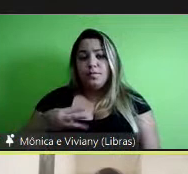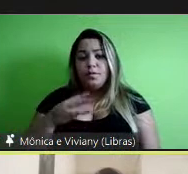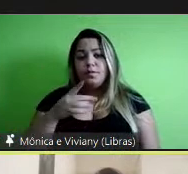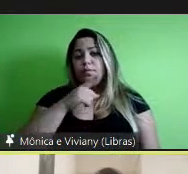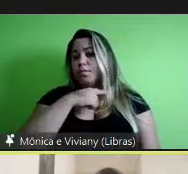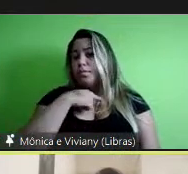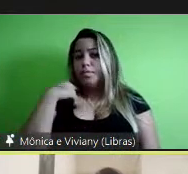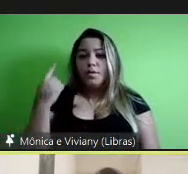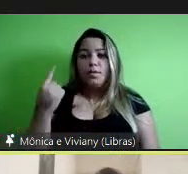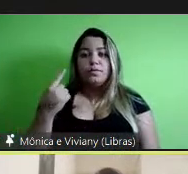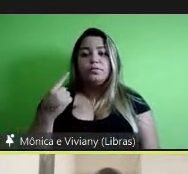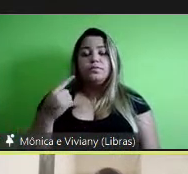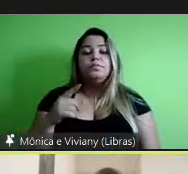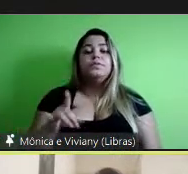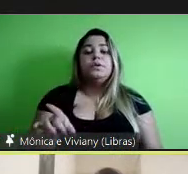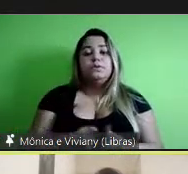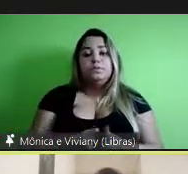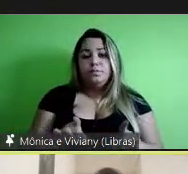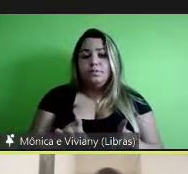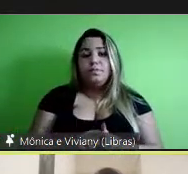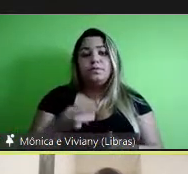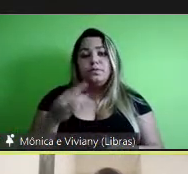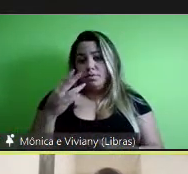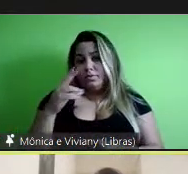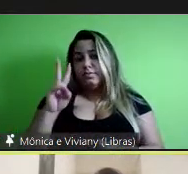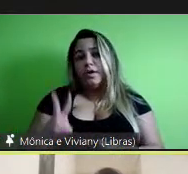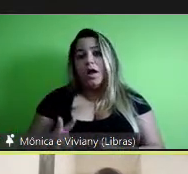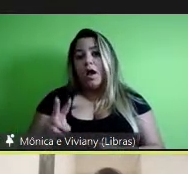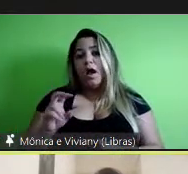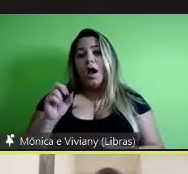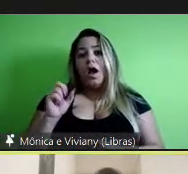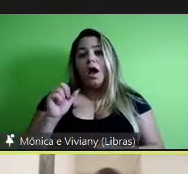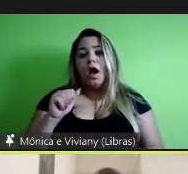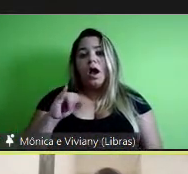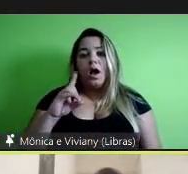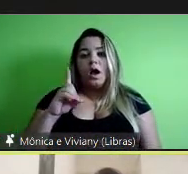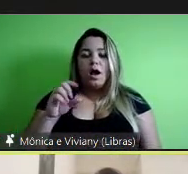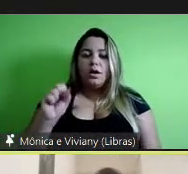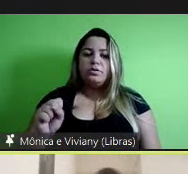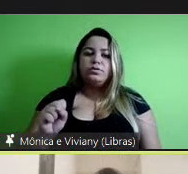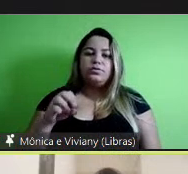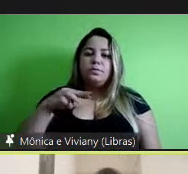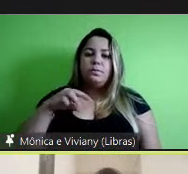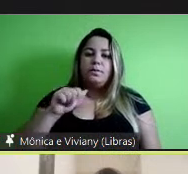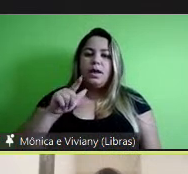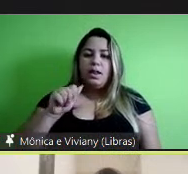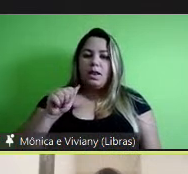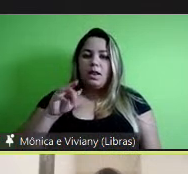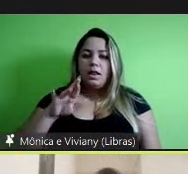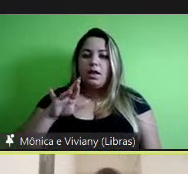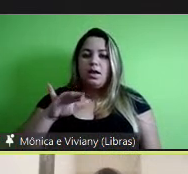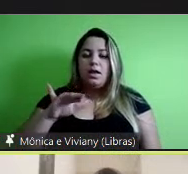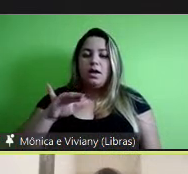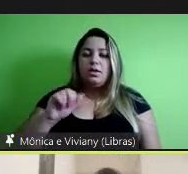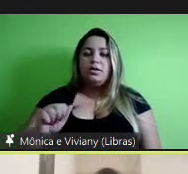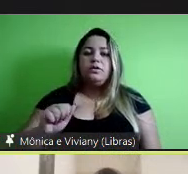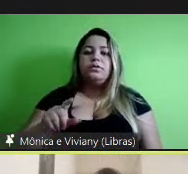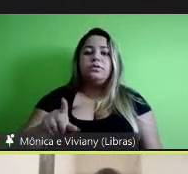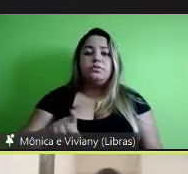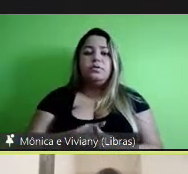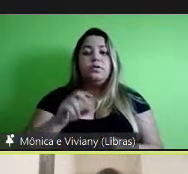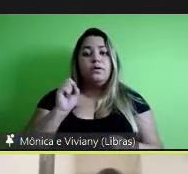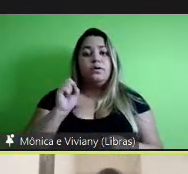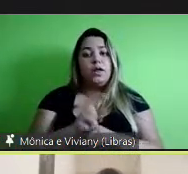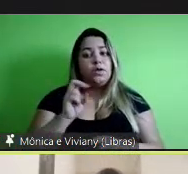created 9 premature deaths in 2015, but 3 did more than the deaths by tuberculosis, AIDS.